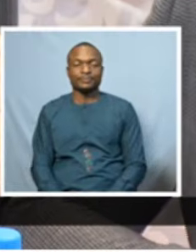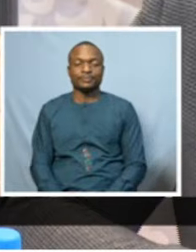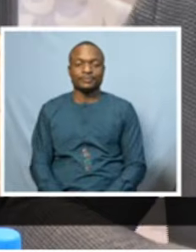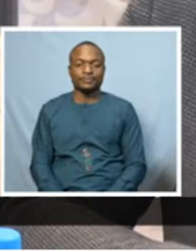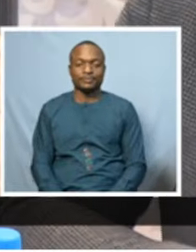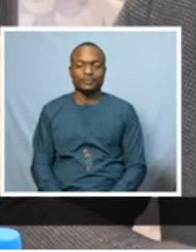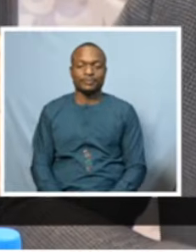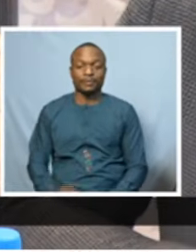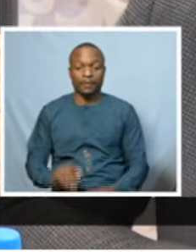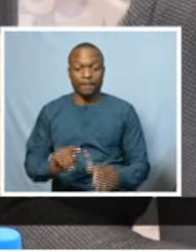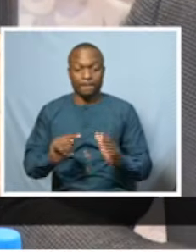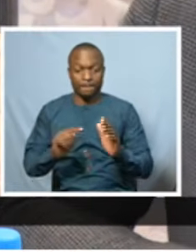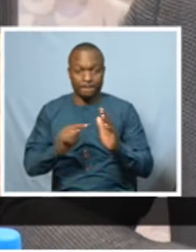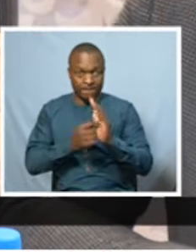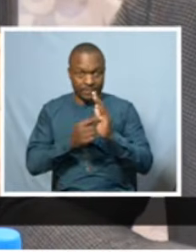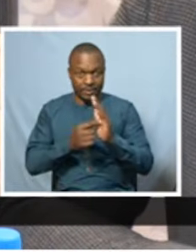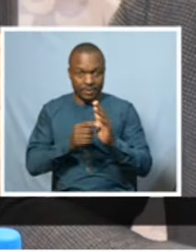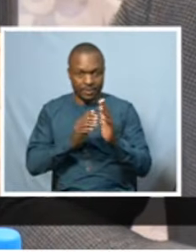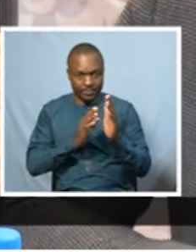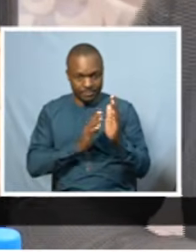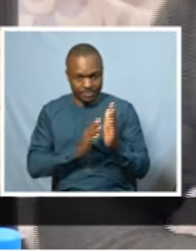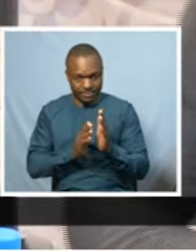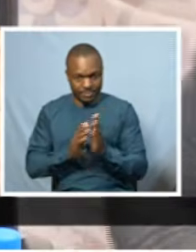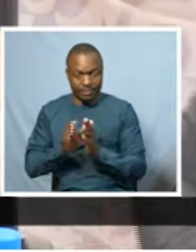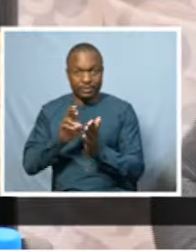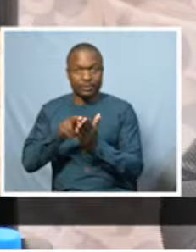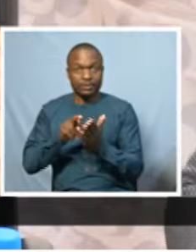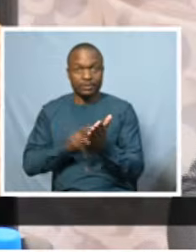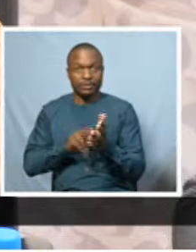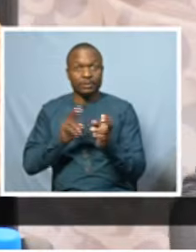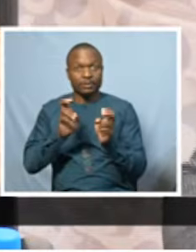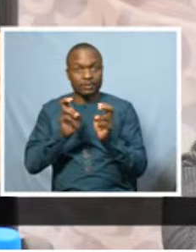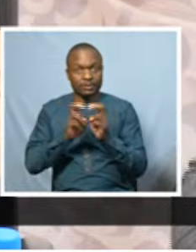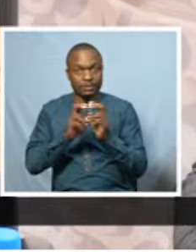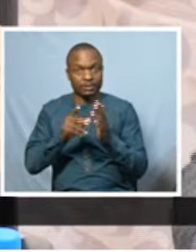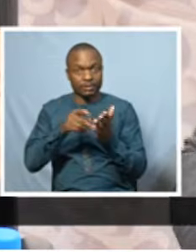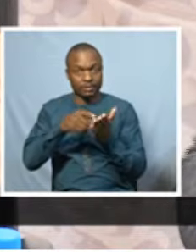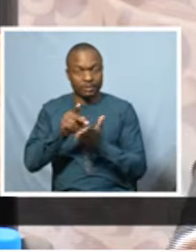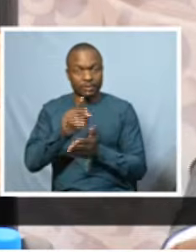As at the point of preparation of this report, the contractor had been paid